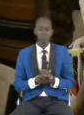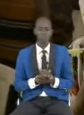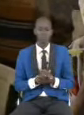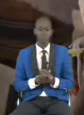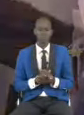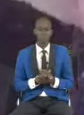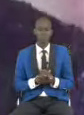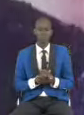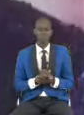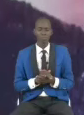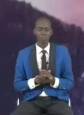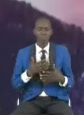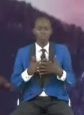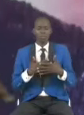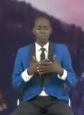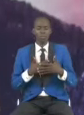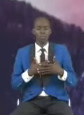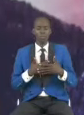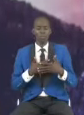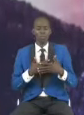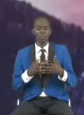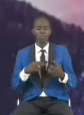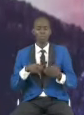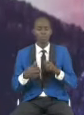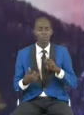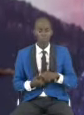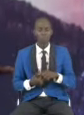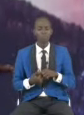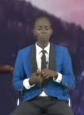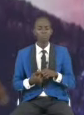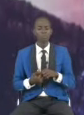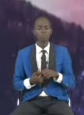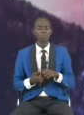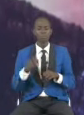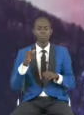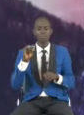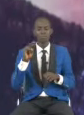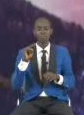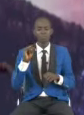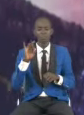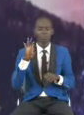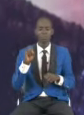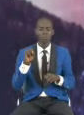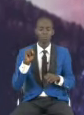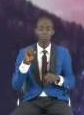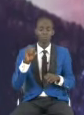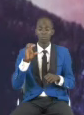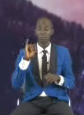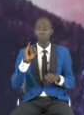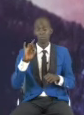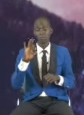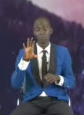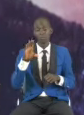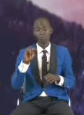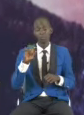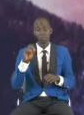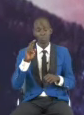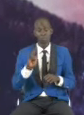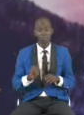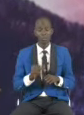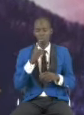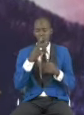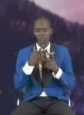Respiratory problem, infection, blood from your body, dry up